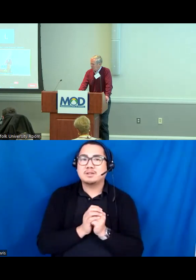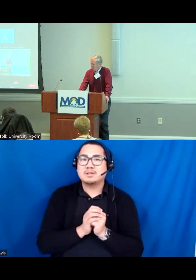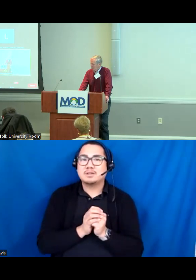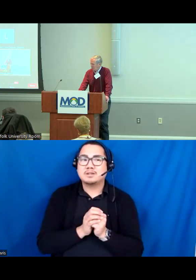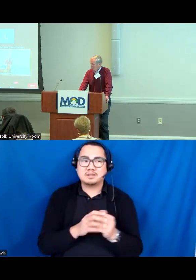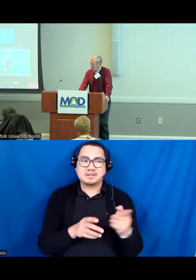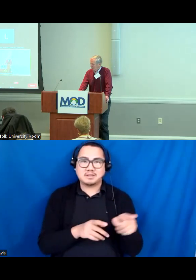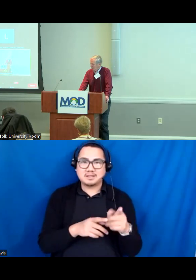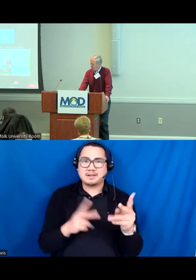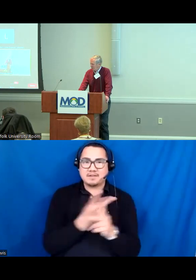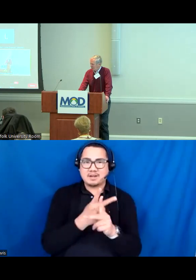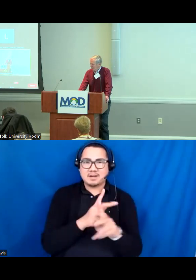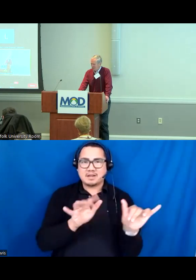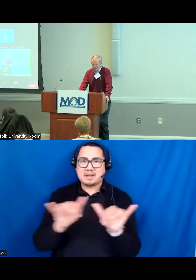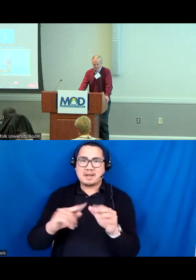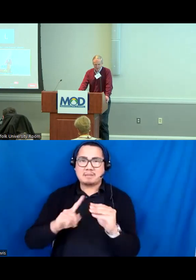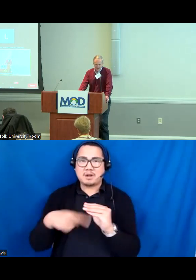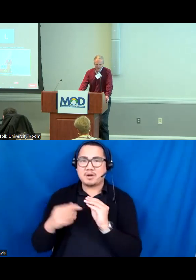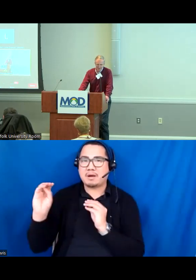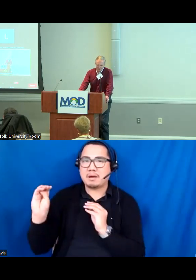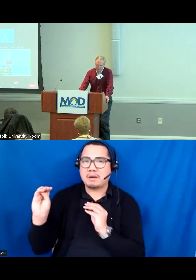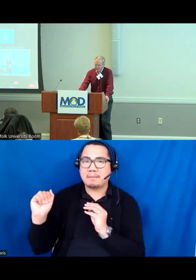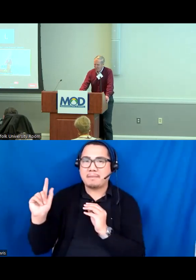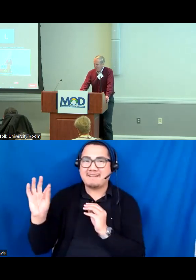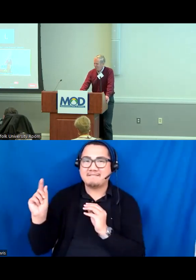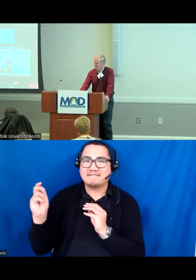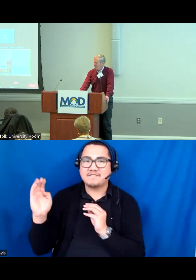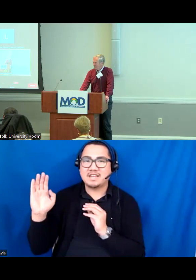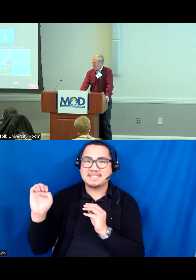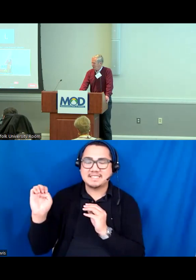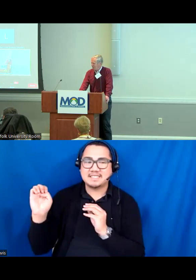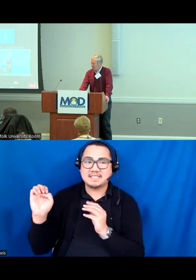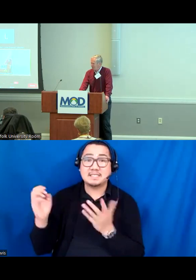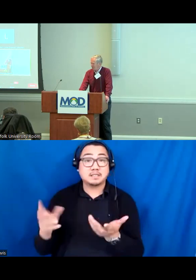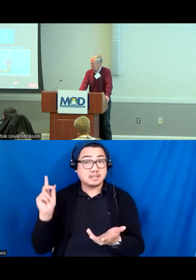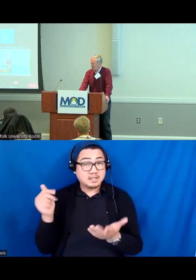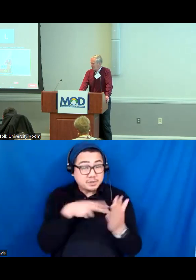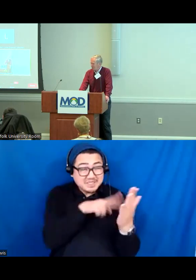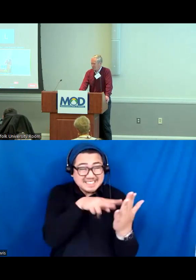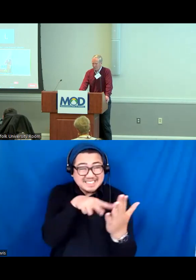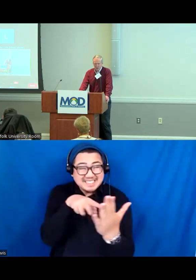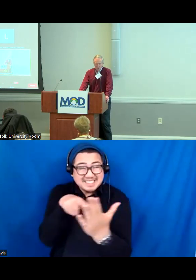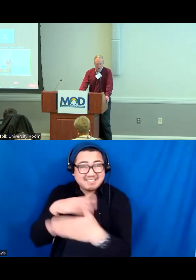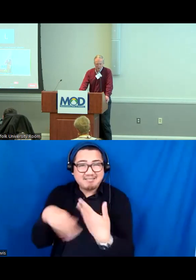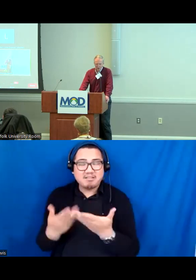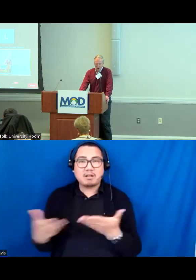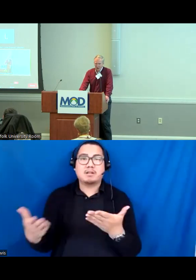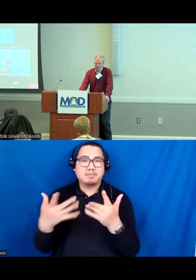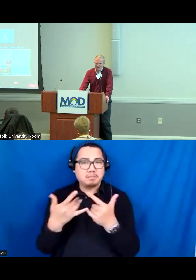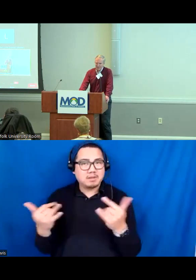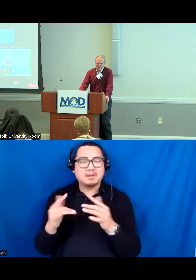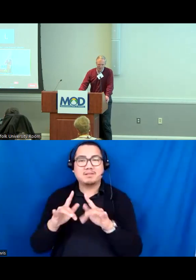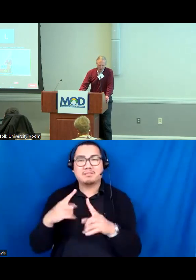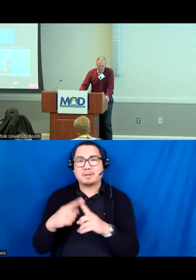and practice of malfeasance, basically. And Dan did that among a lot of things. And